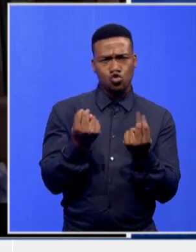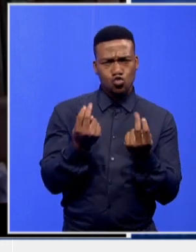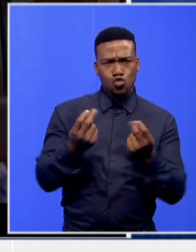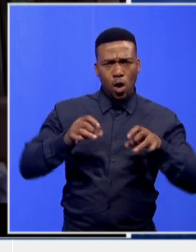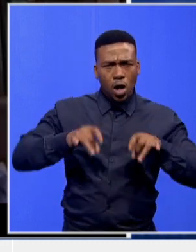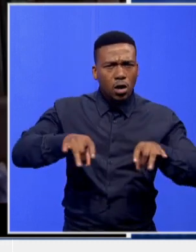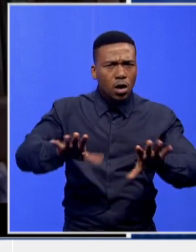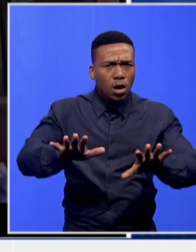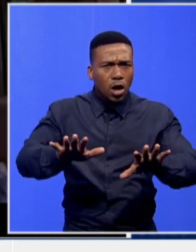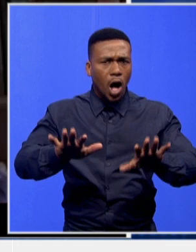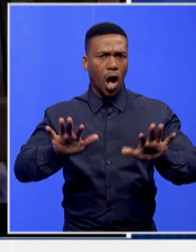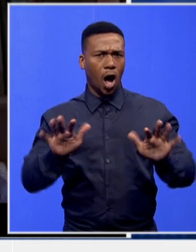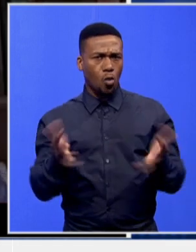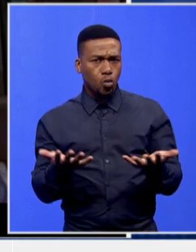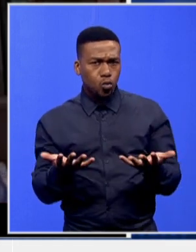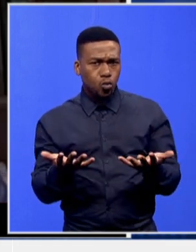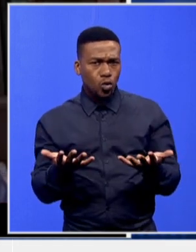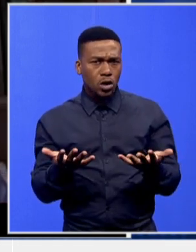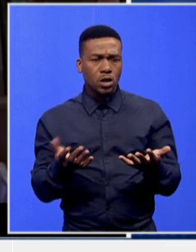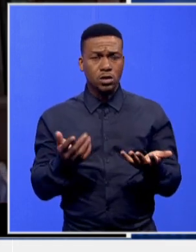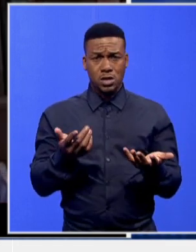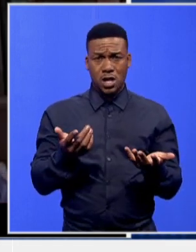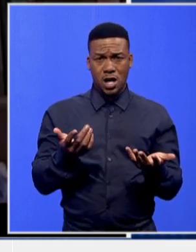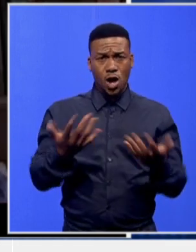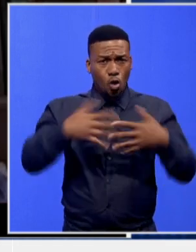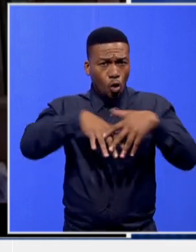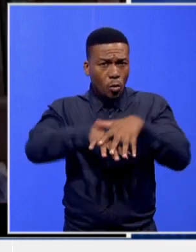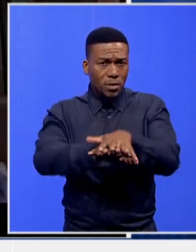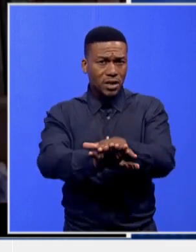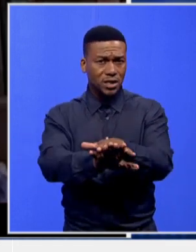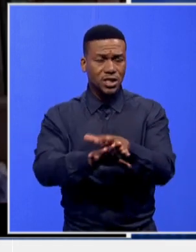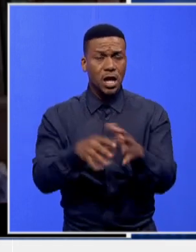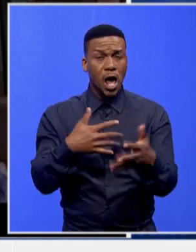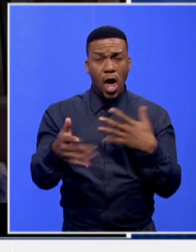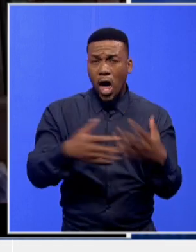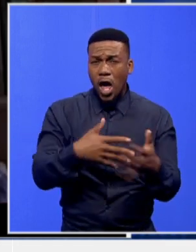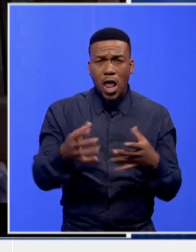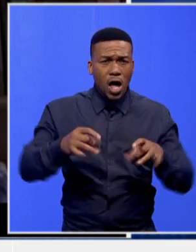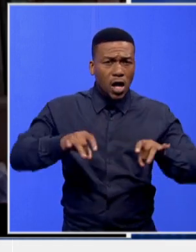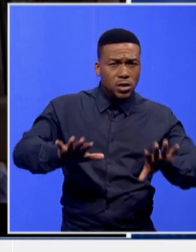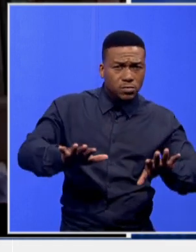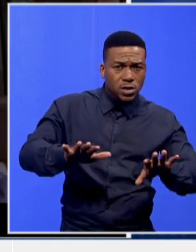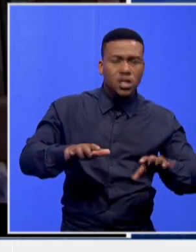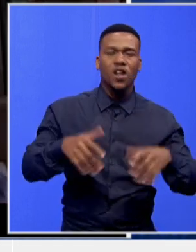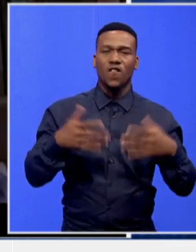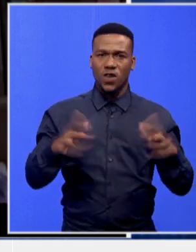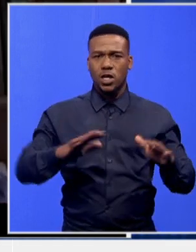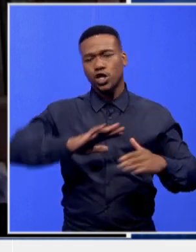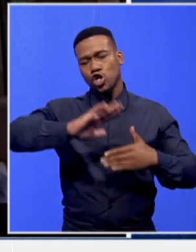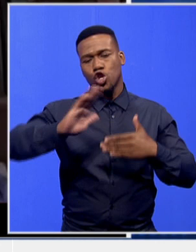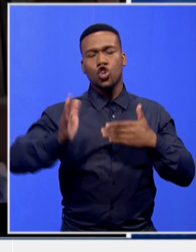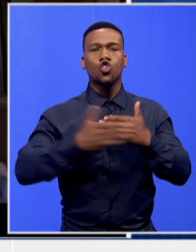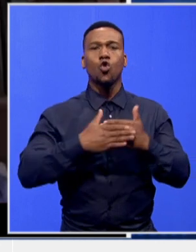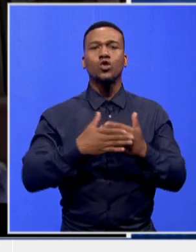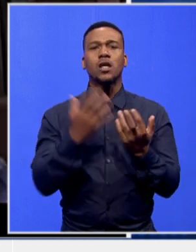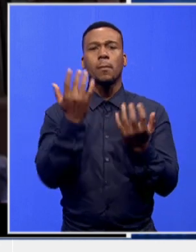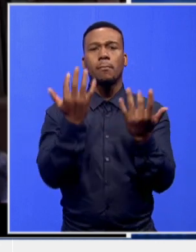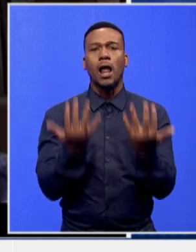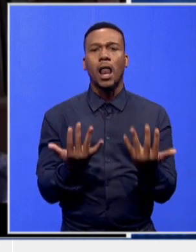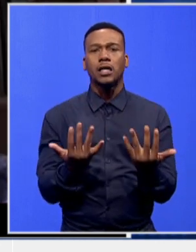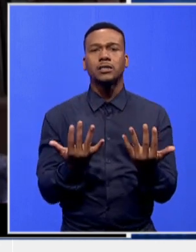if you have condonation of any of the expenditure, and then what is the closing balance. And the auditors has always